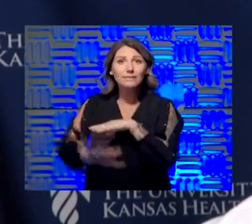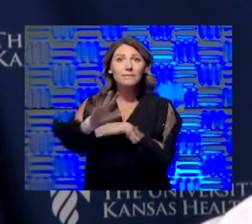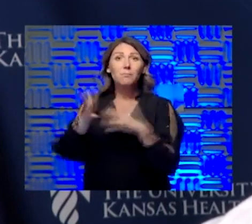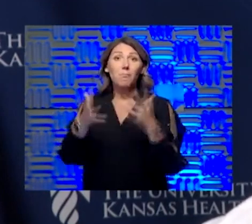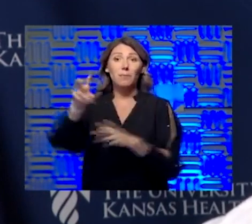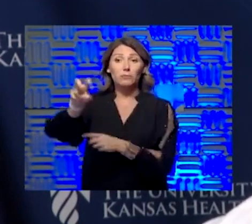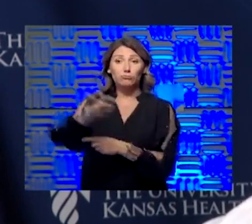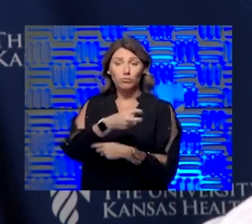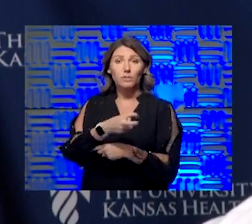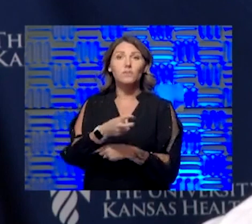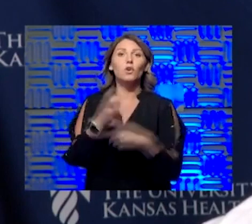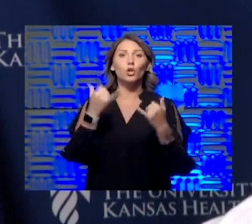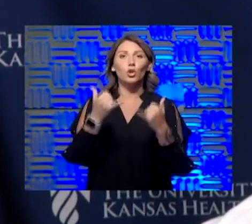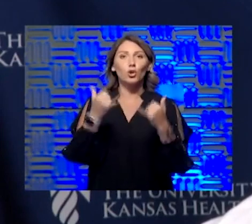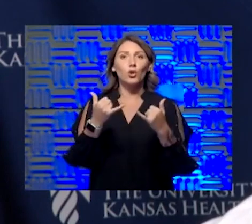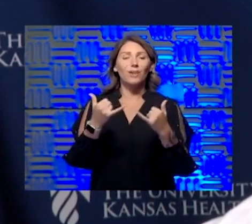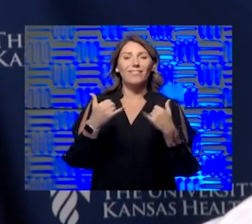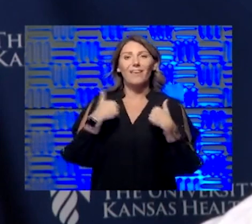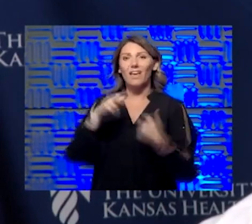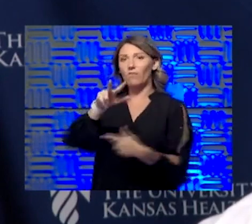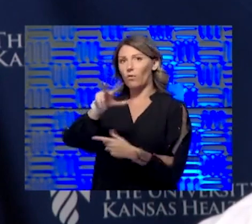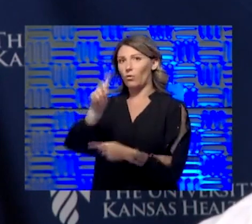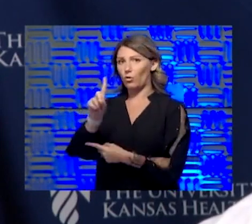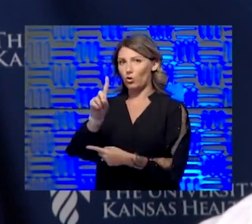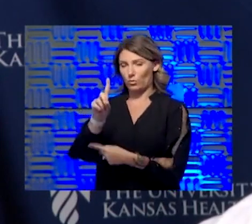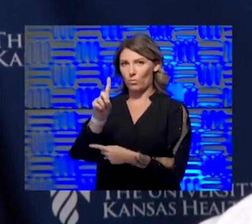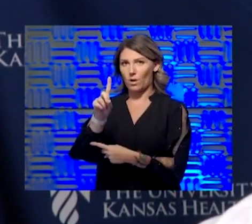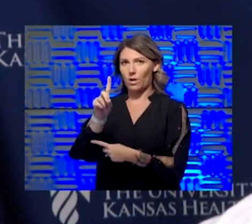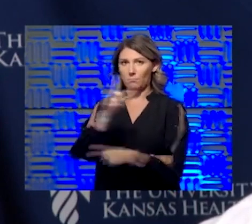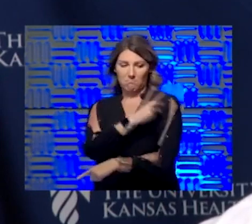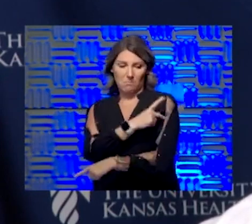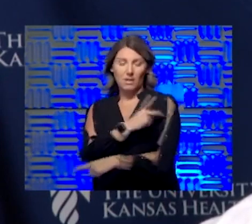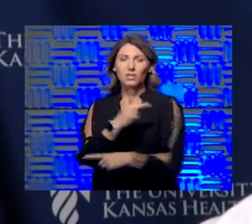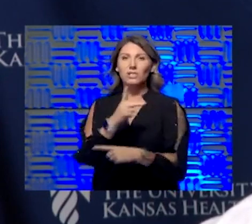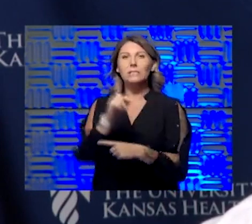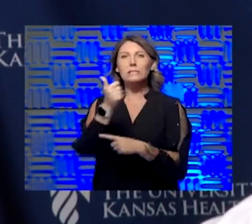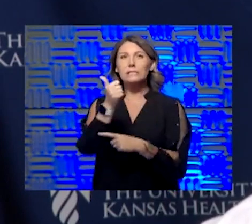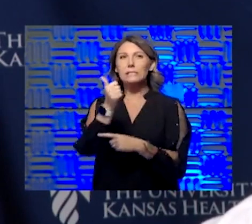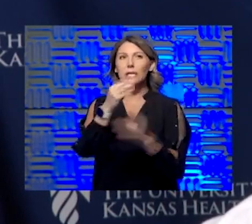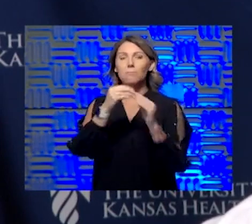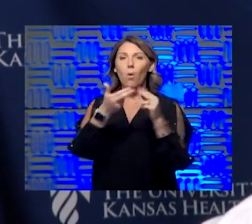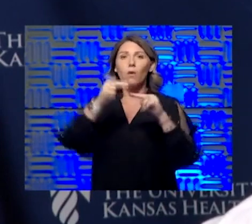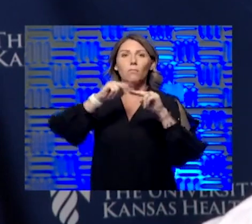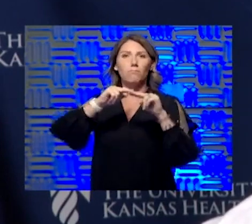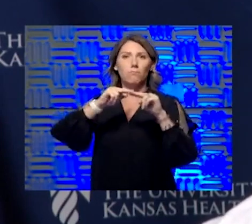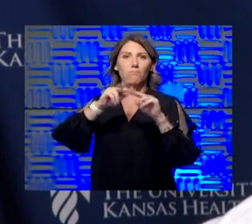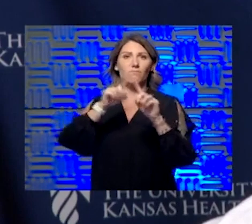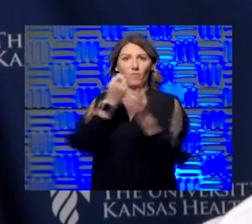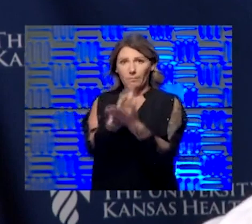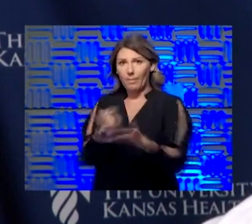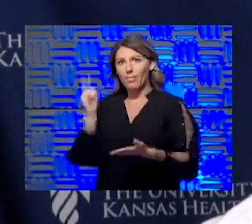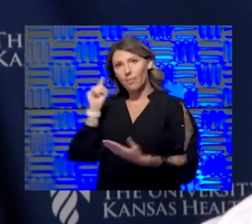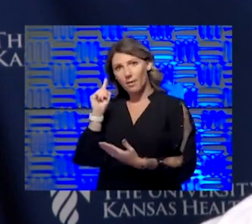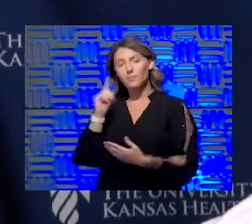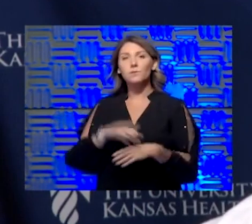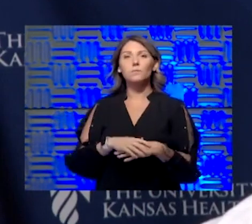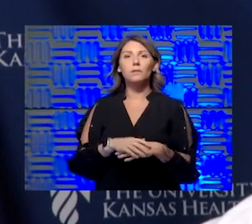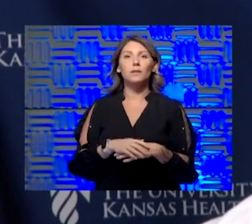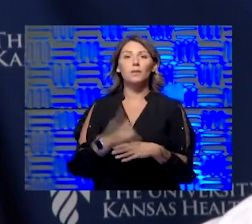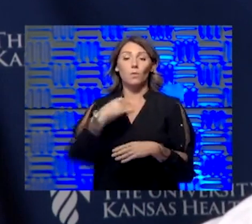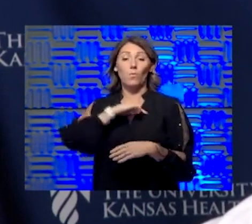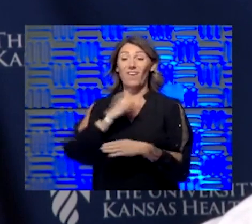friends and our families and our loved ones that you can't forego necessary health care. And it doesn't matter where you get your health care, you need to get back into the healthcare